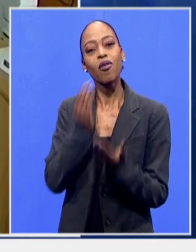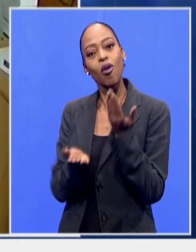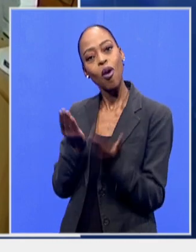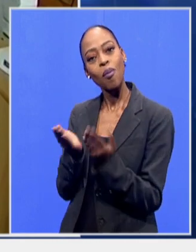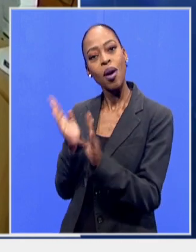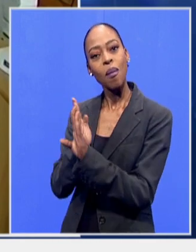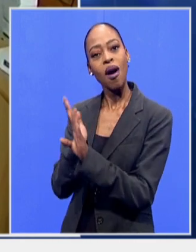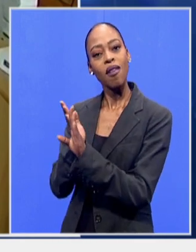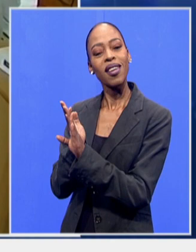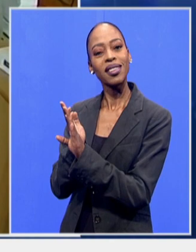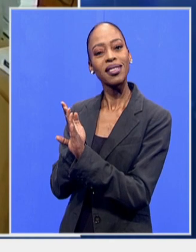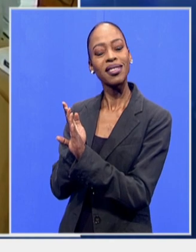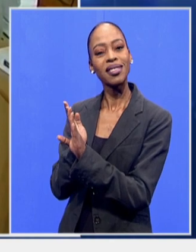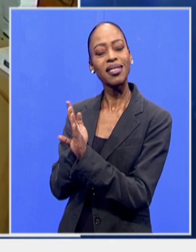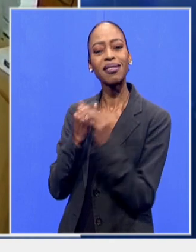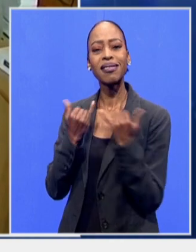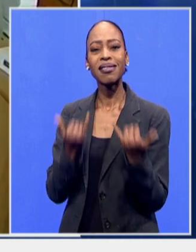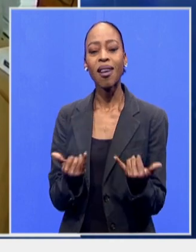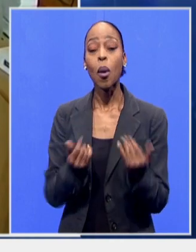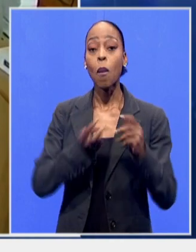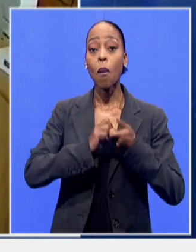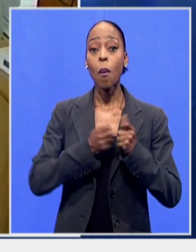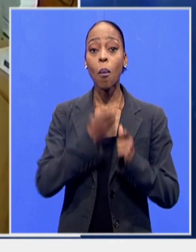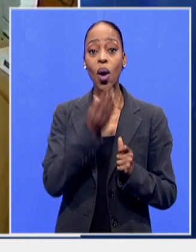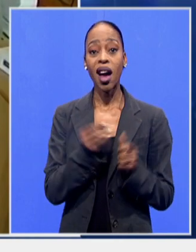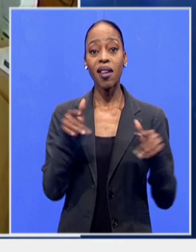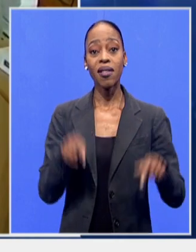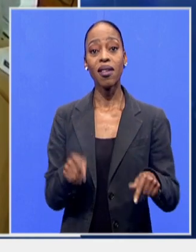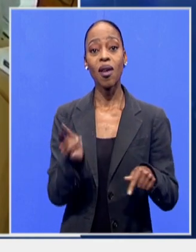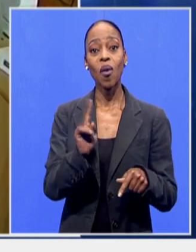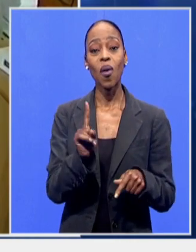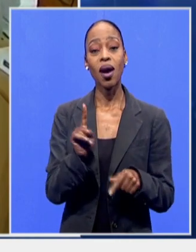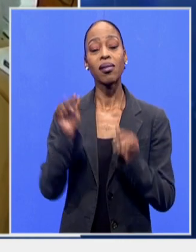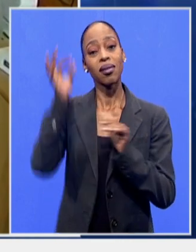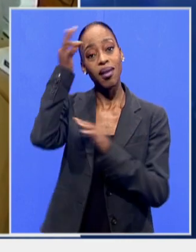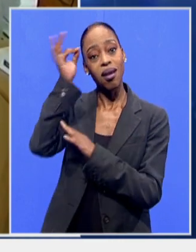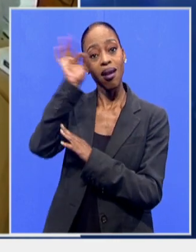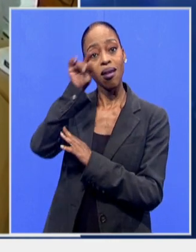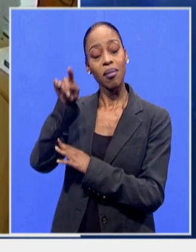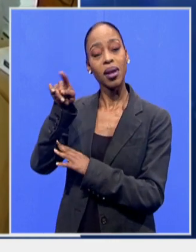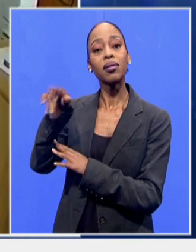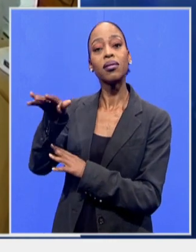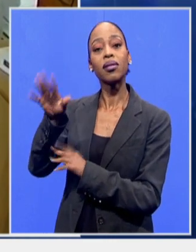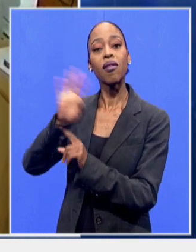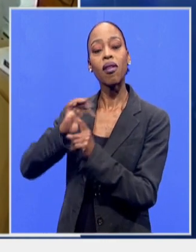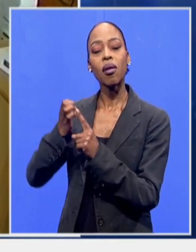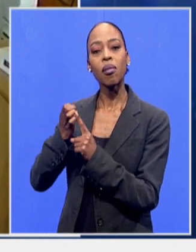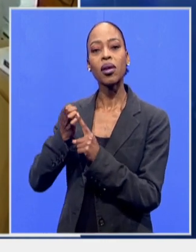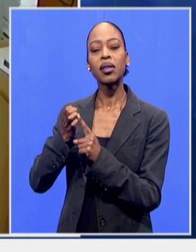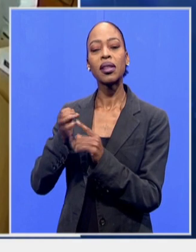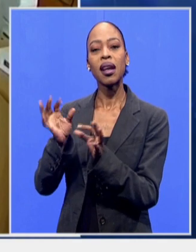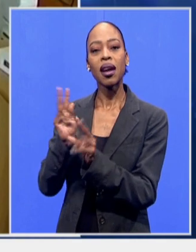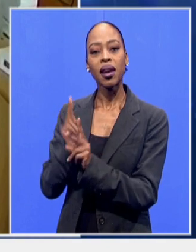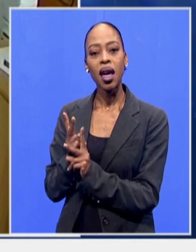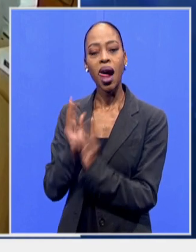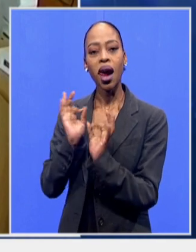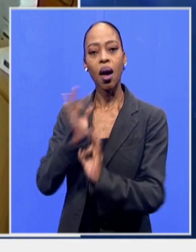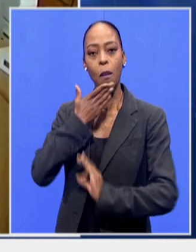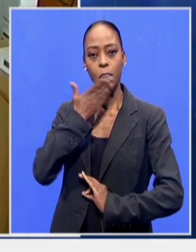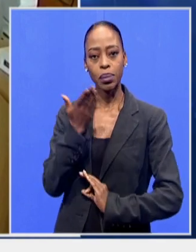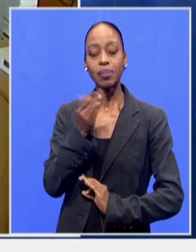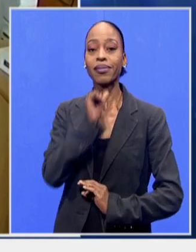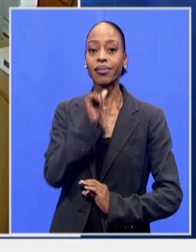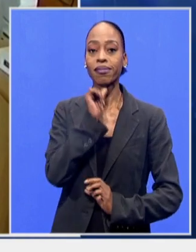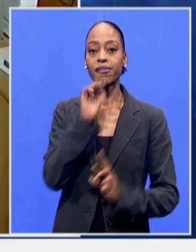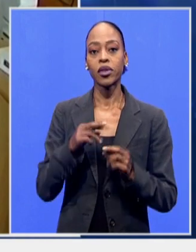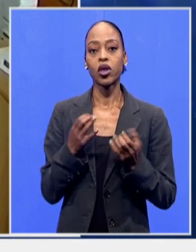So the problem that we have is that public facilities are being mistreated, even with the resources